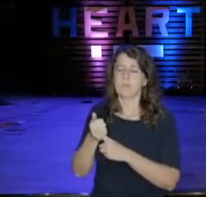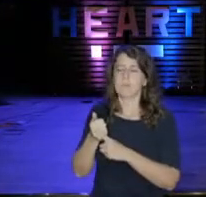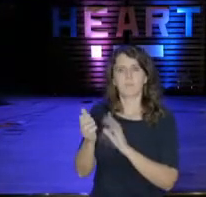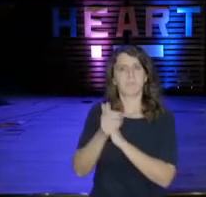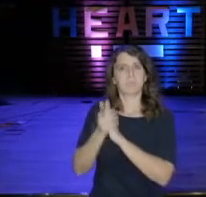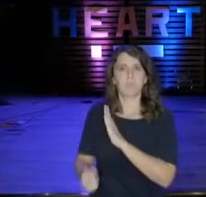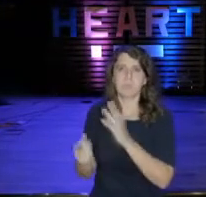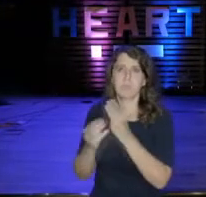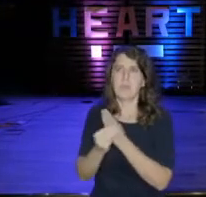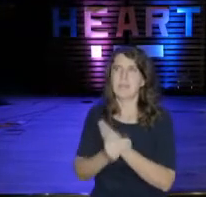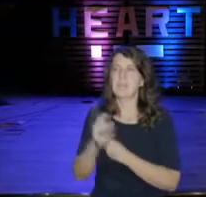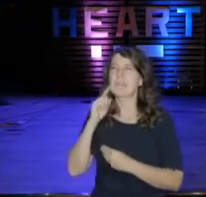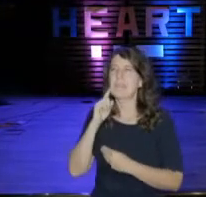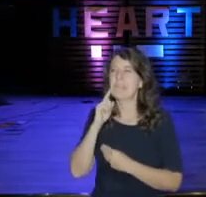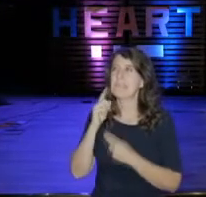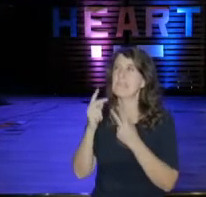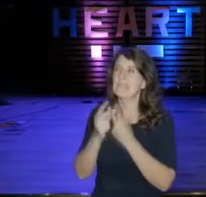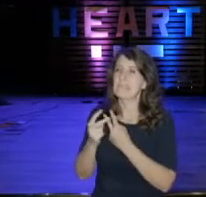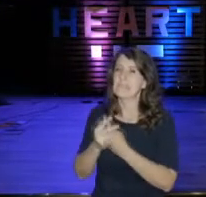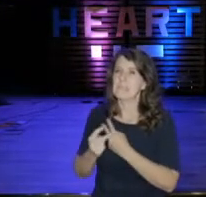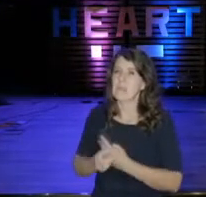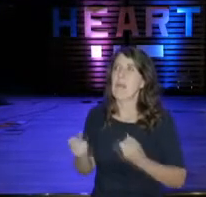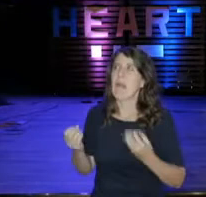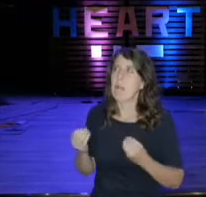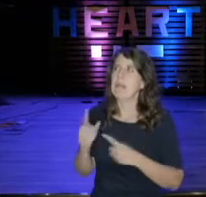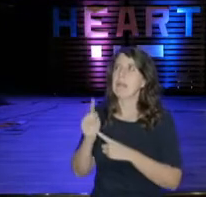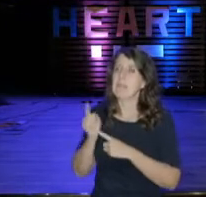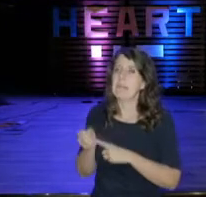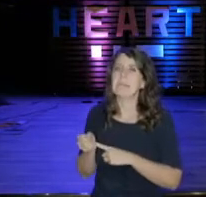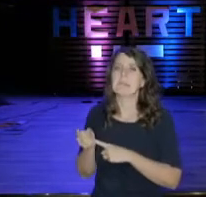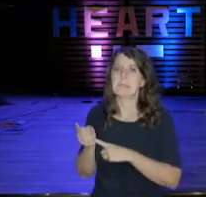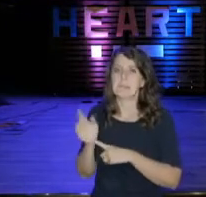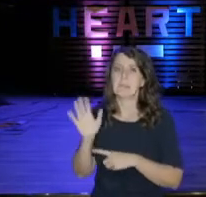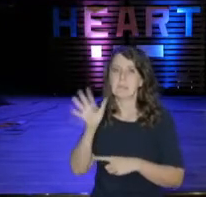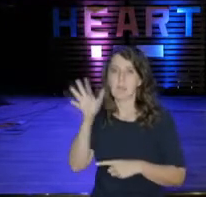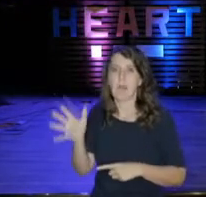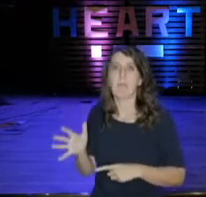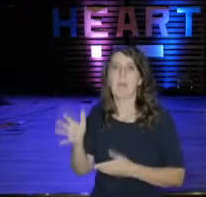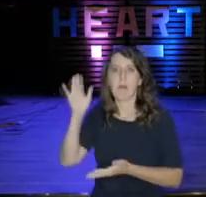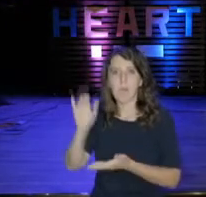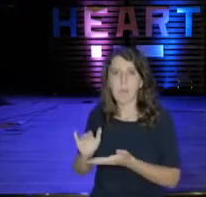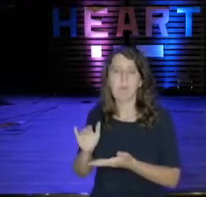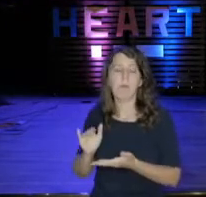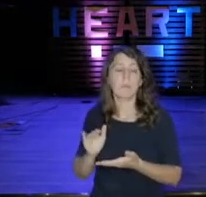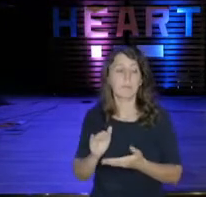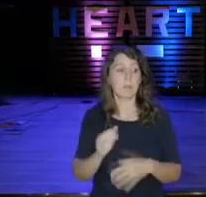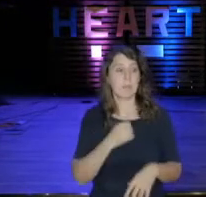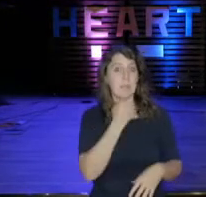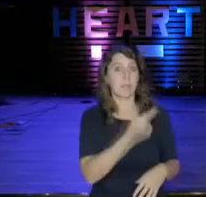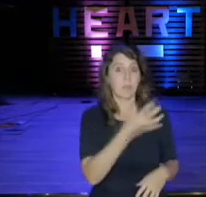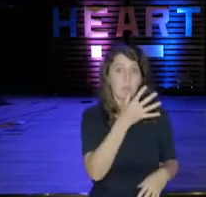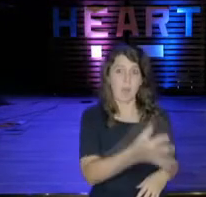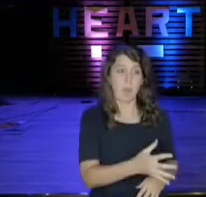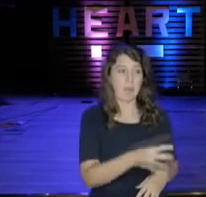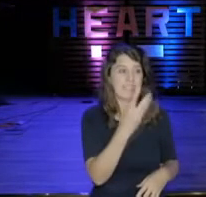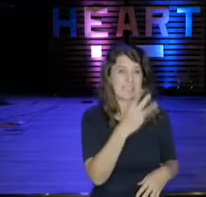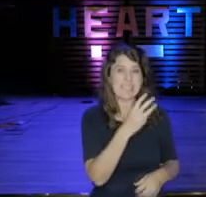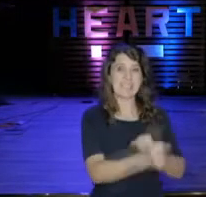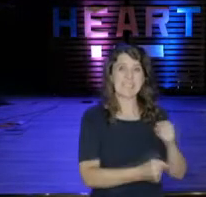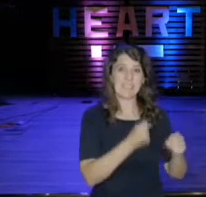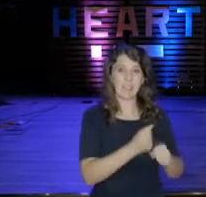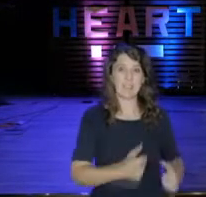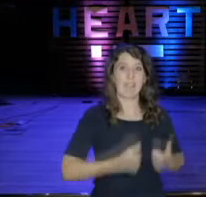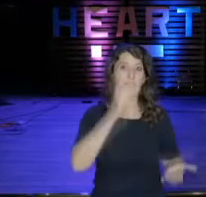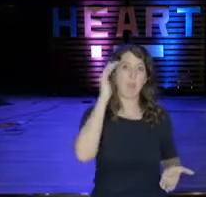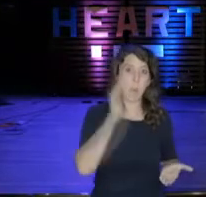grandmother lost to cigarettes. And to his surprise, Jeff's grandmother began crying when he announced that she had lost 16 years of her